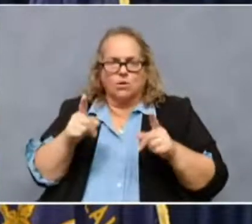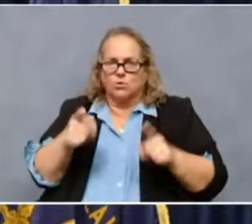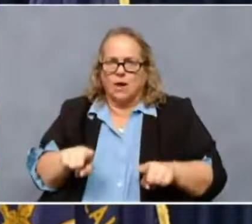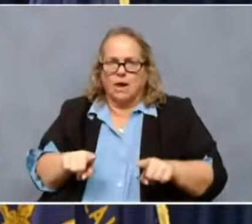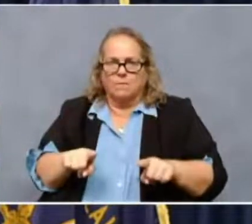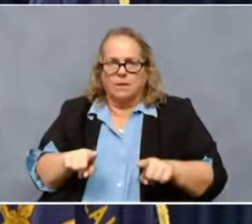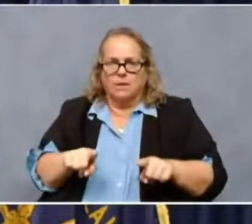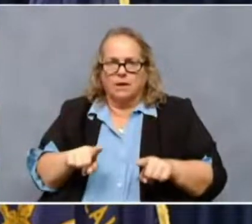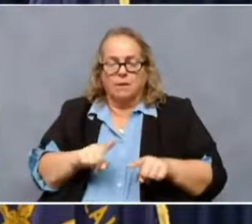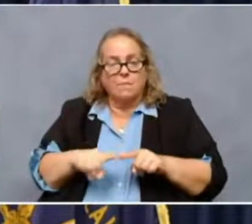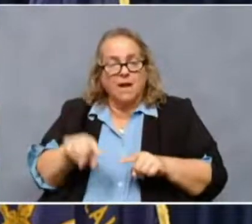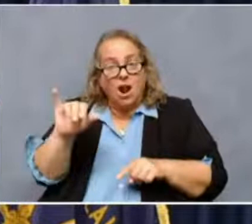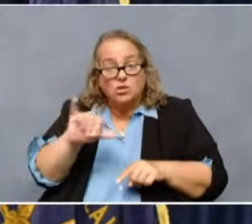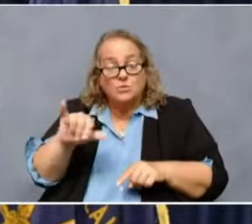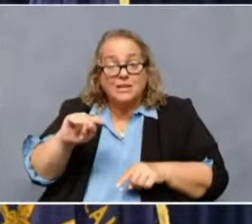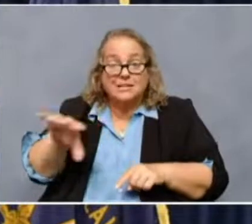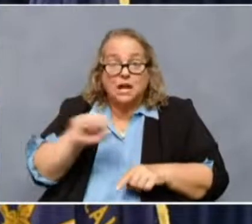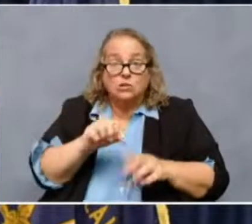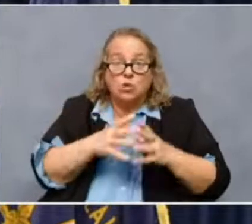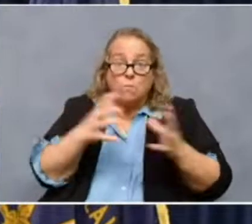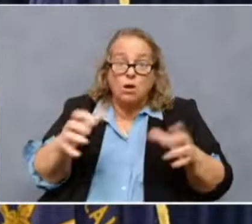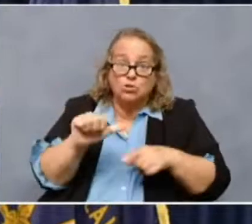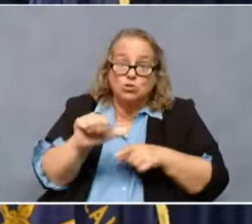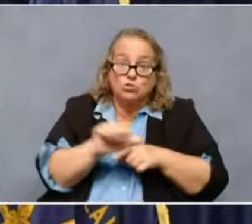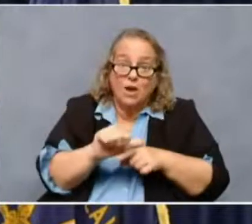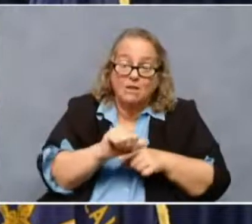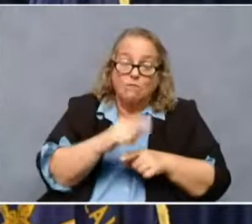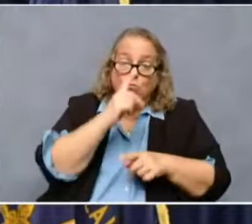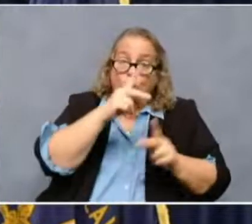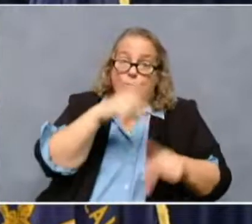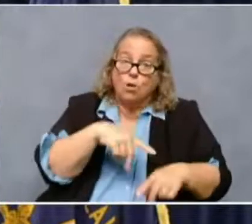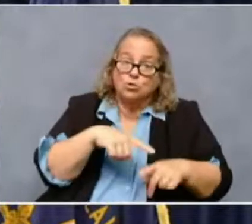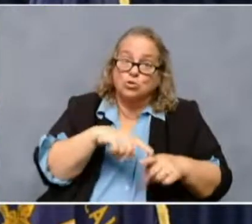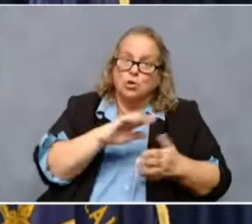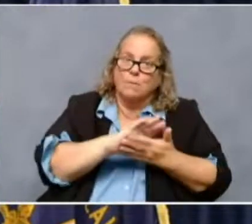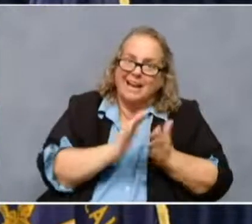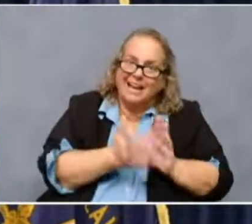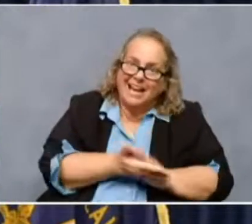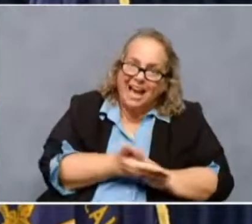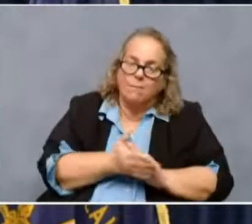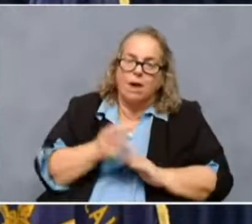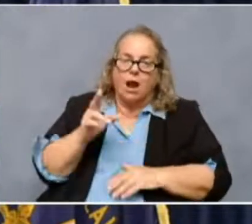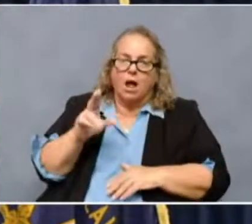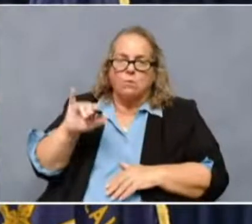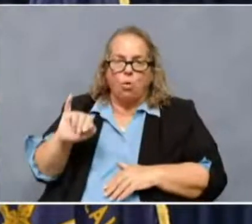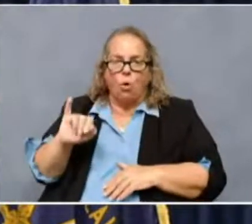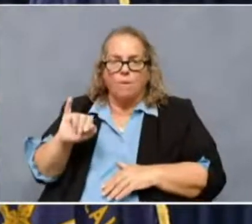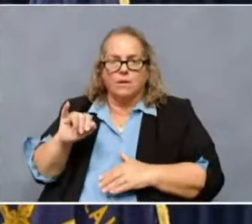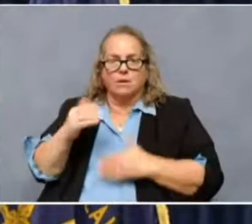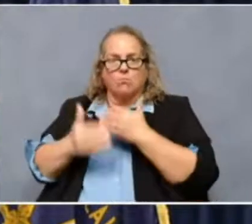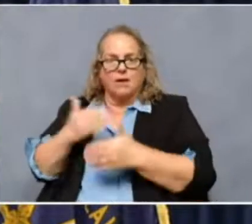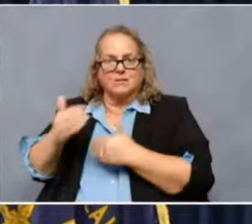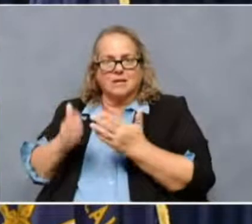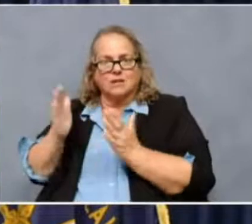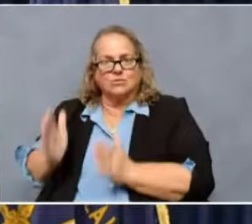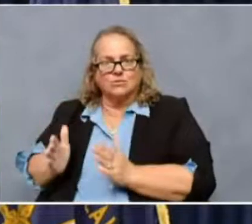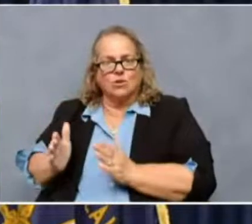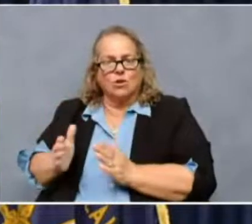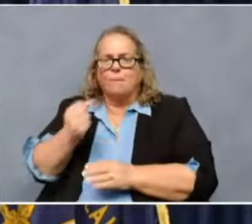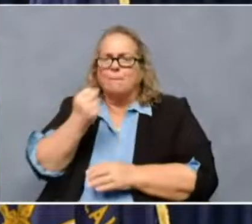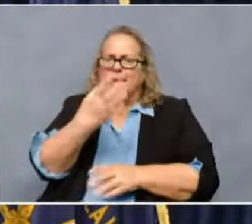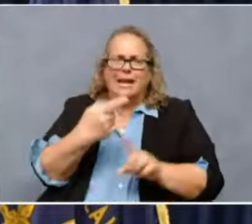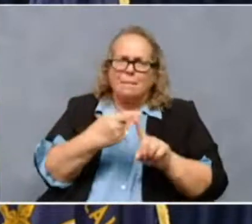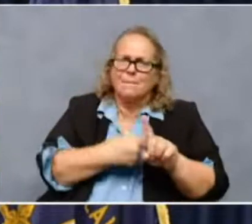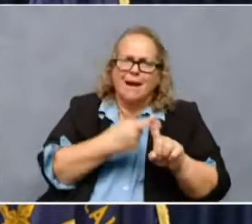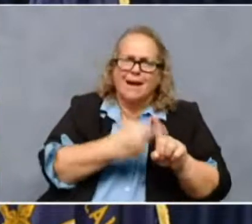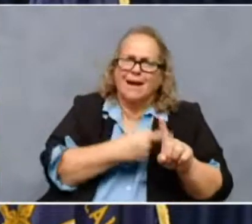much training to get someone to become an adjudicator, so many months that we've got to make sure that we cross-train